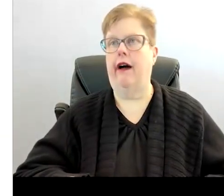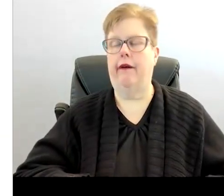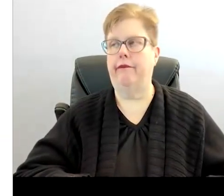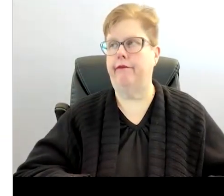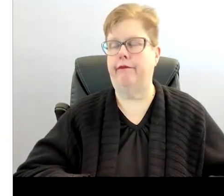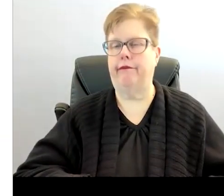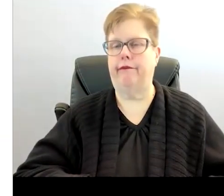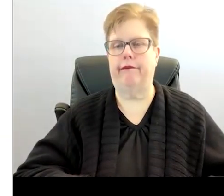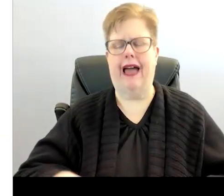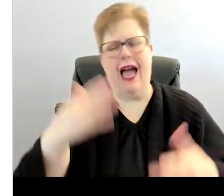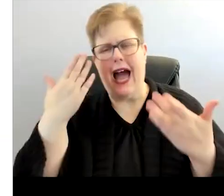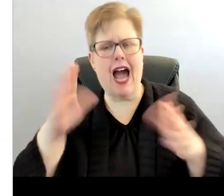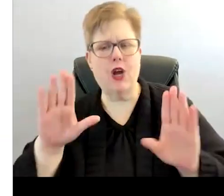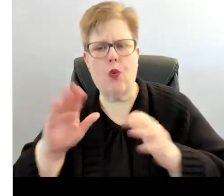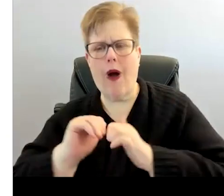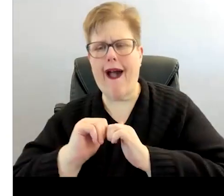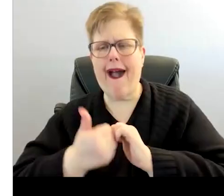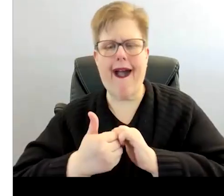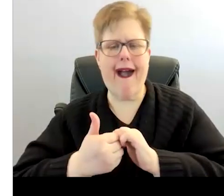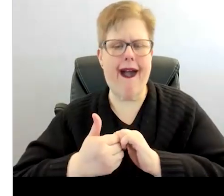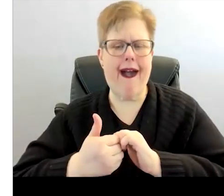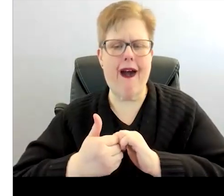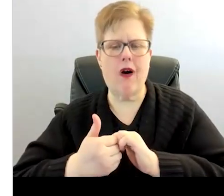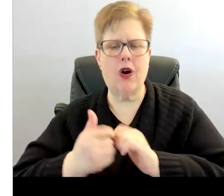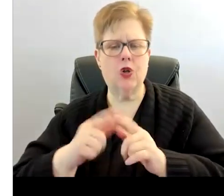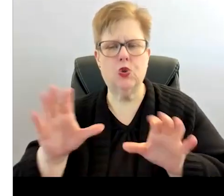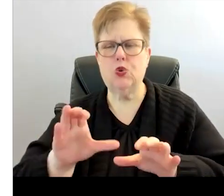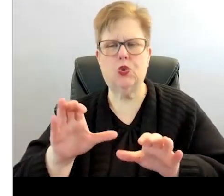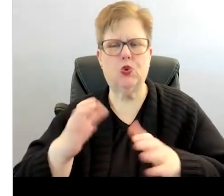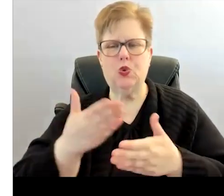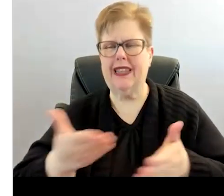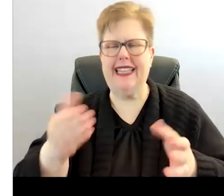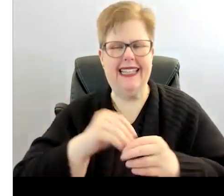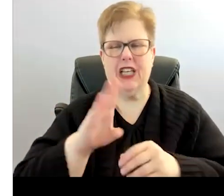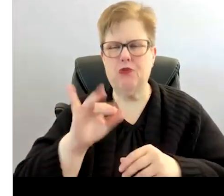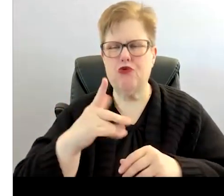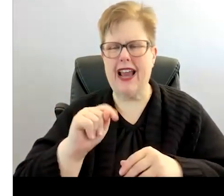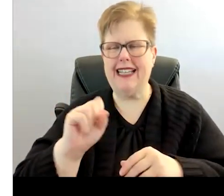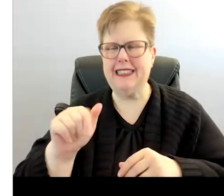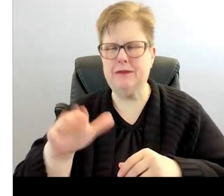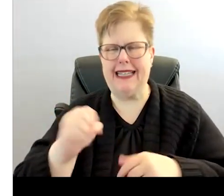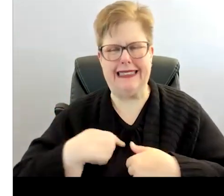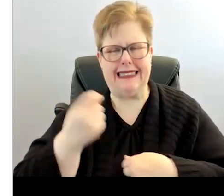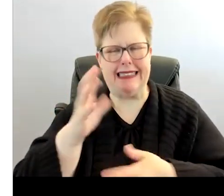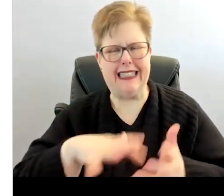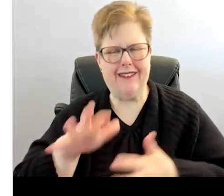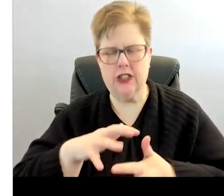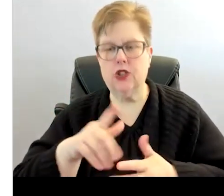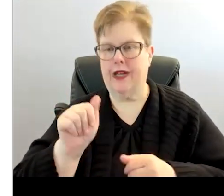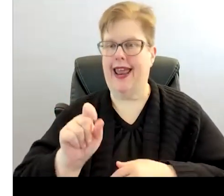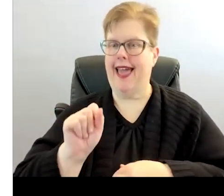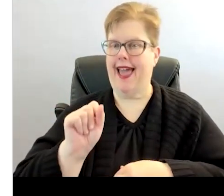Or I don't know how to do this thing in bright space. I'm a little bit confused. Ask